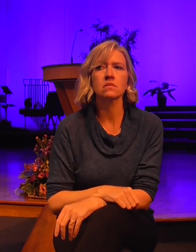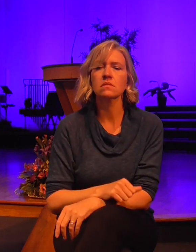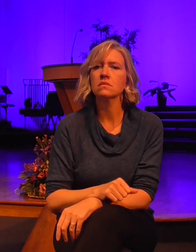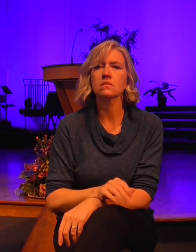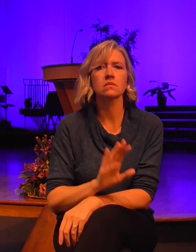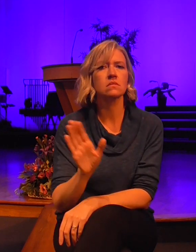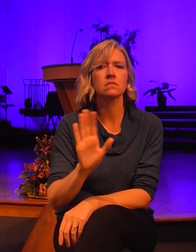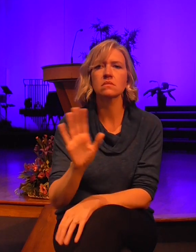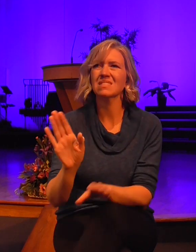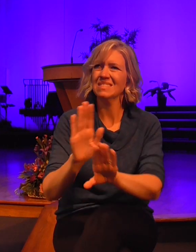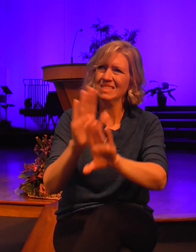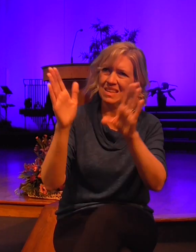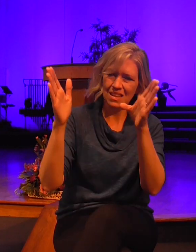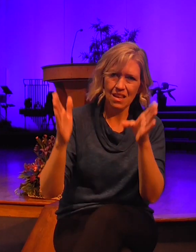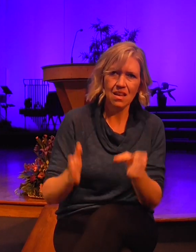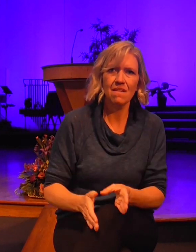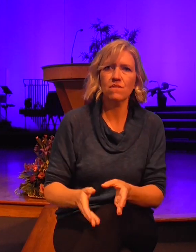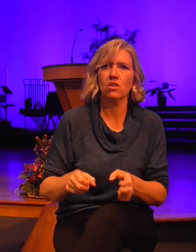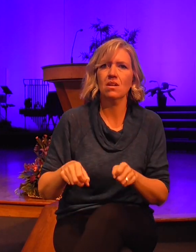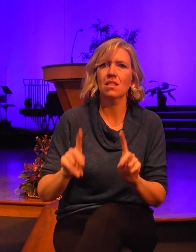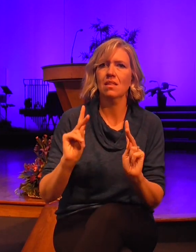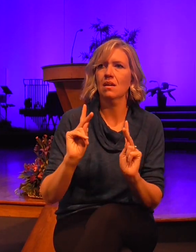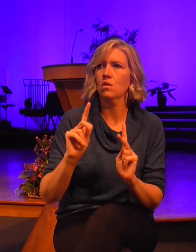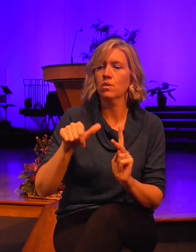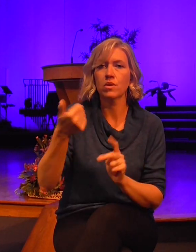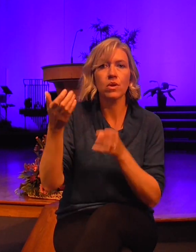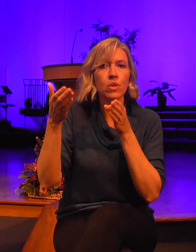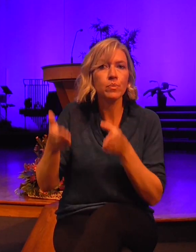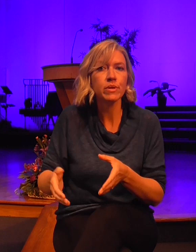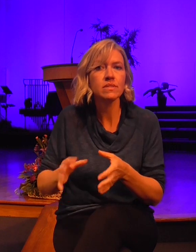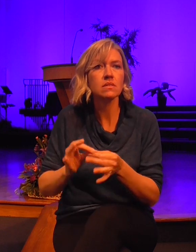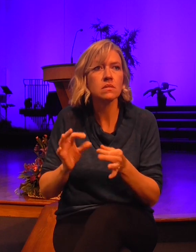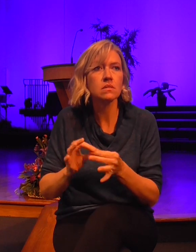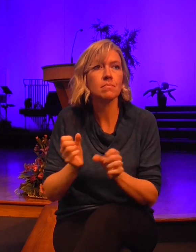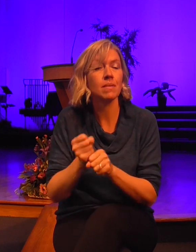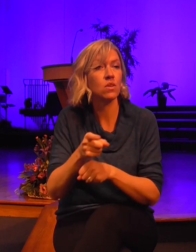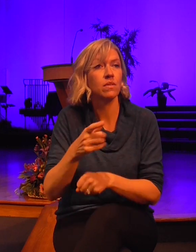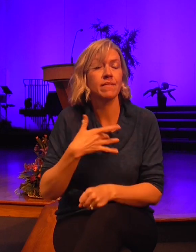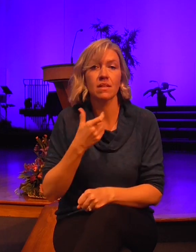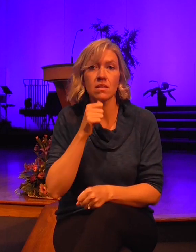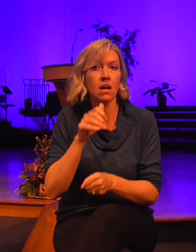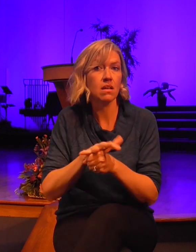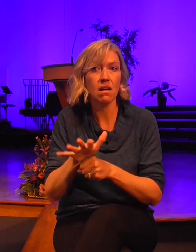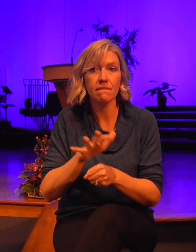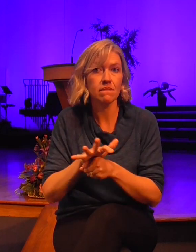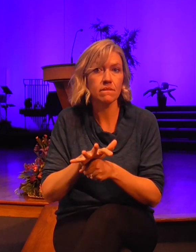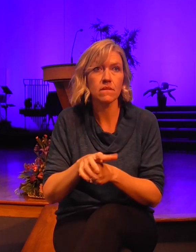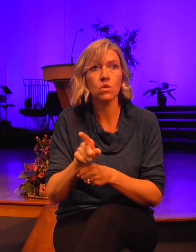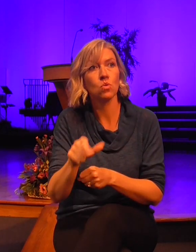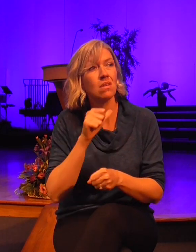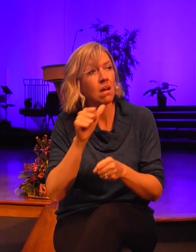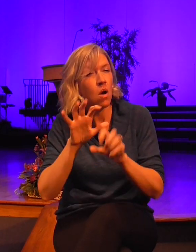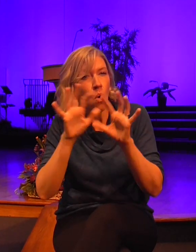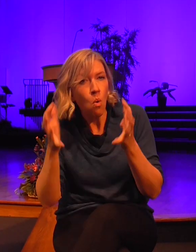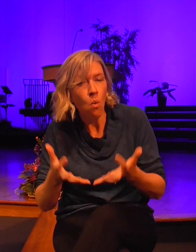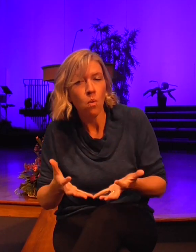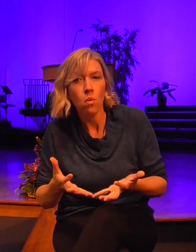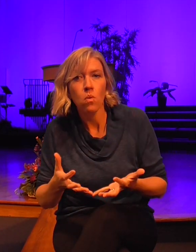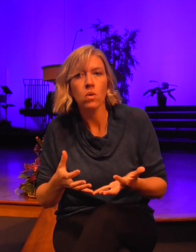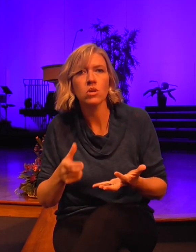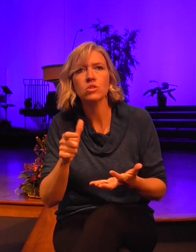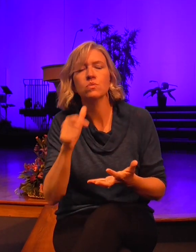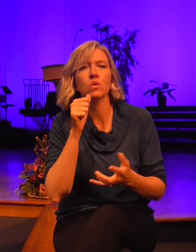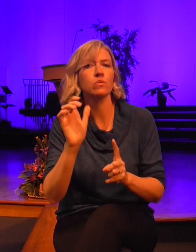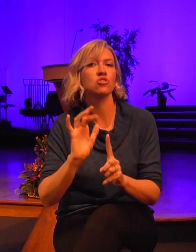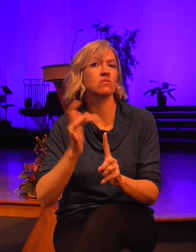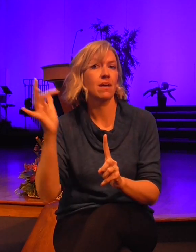Don't ever let anyone insinuate that you're not enough, that you're not whole, that you don't